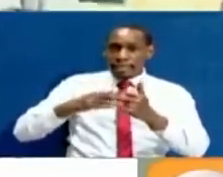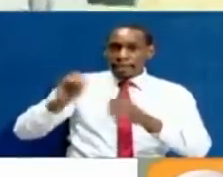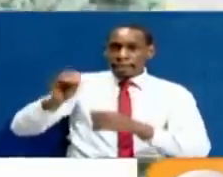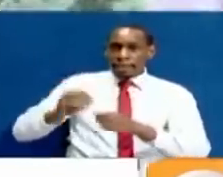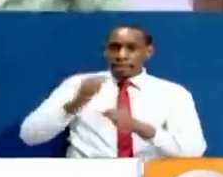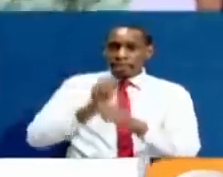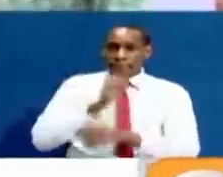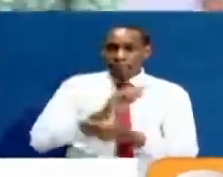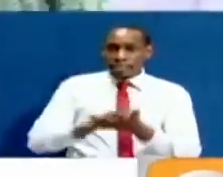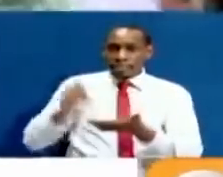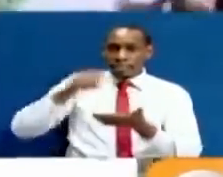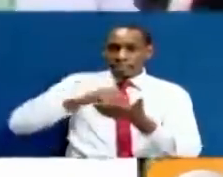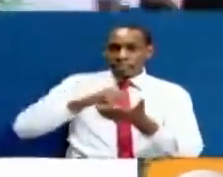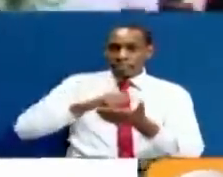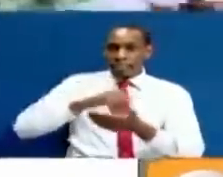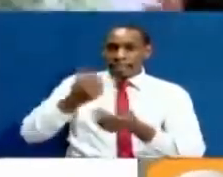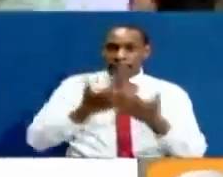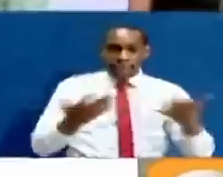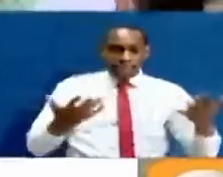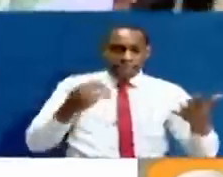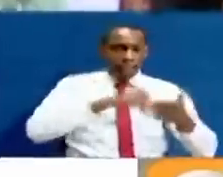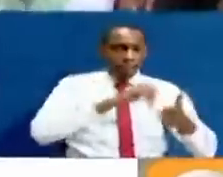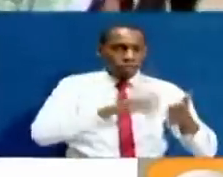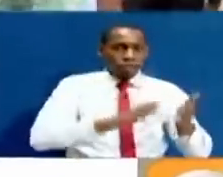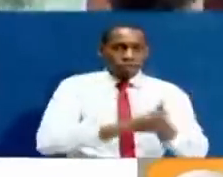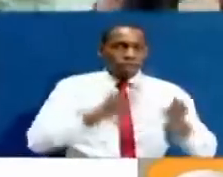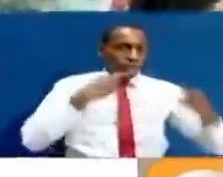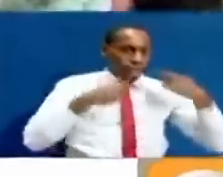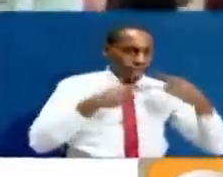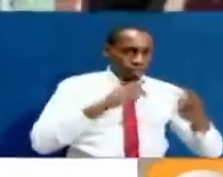complete, will accommodate other modern amenities including a